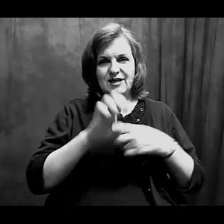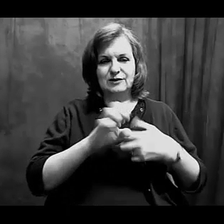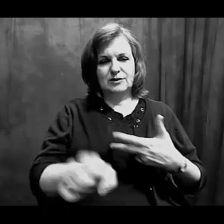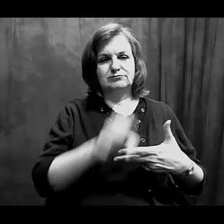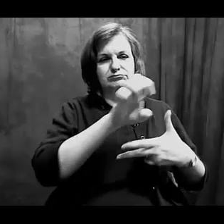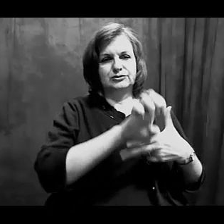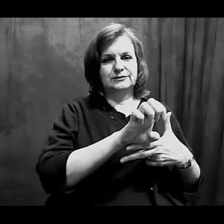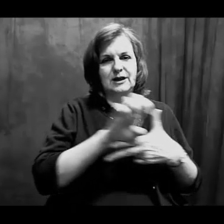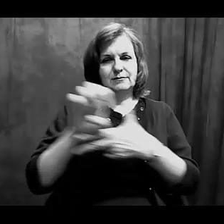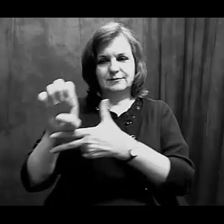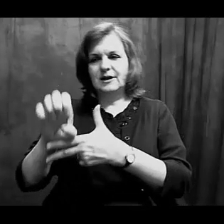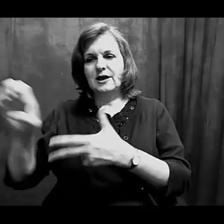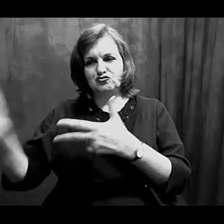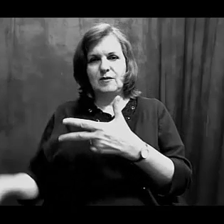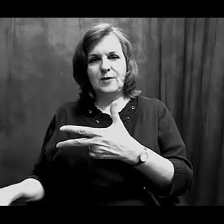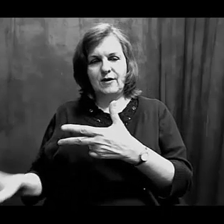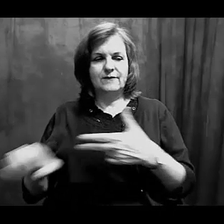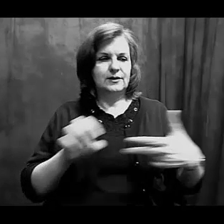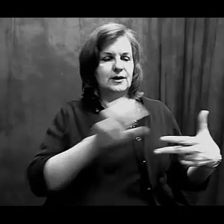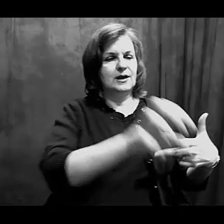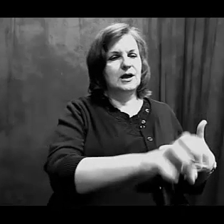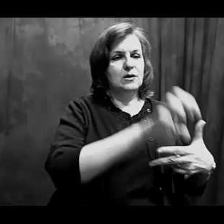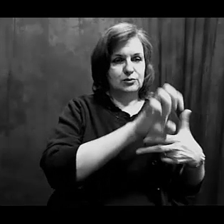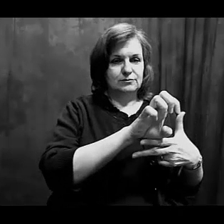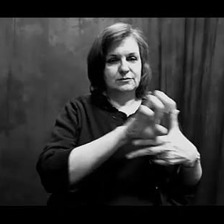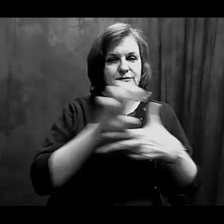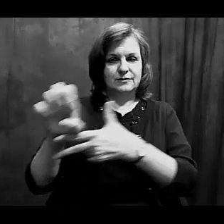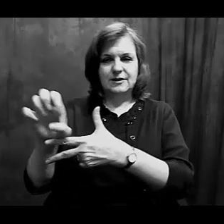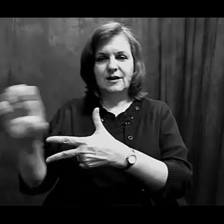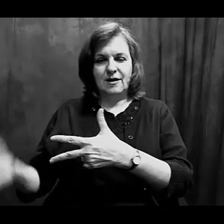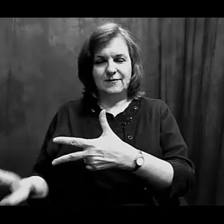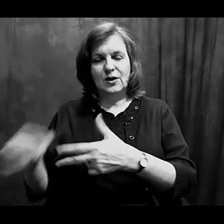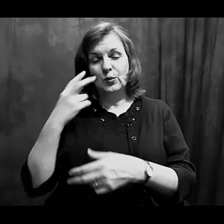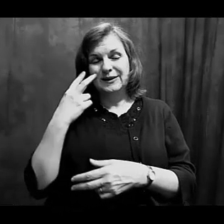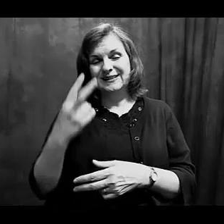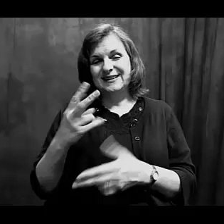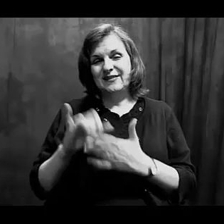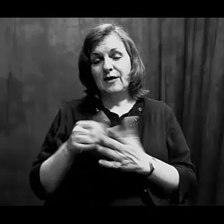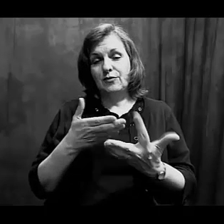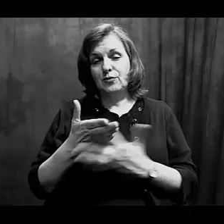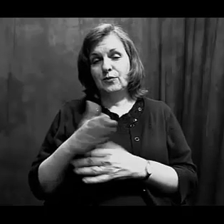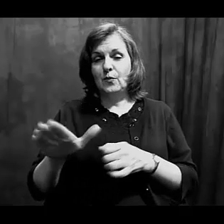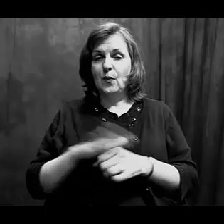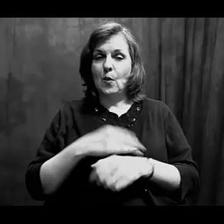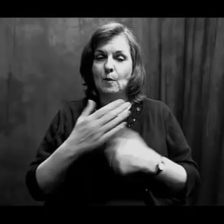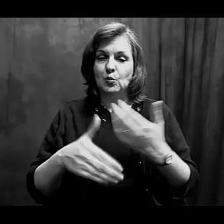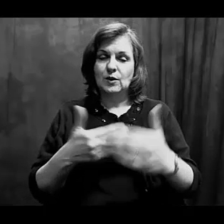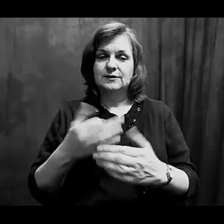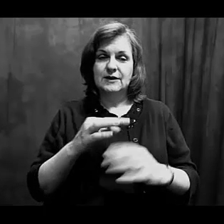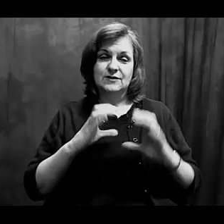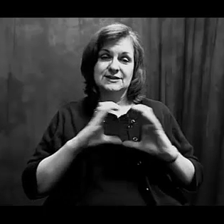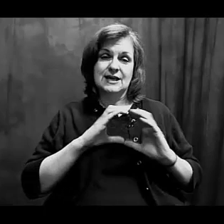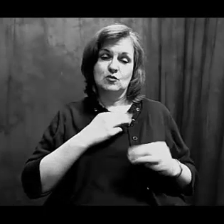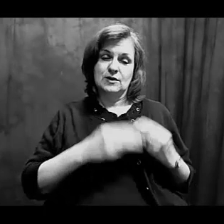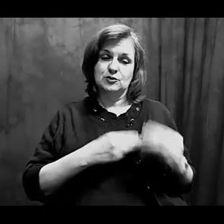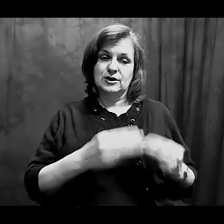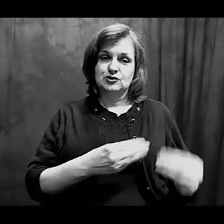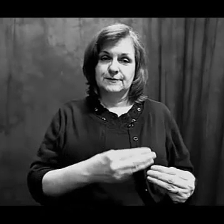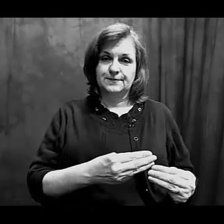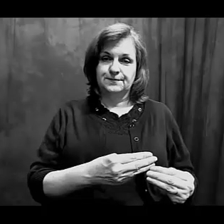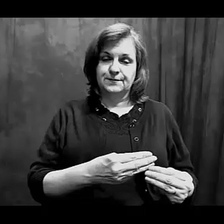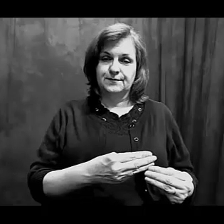up electrons, drop them off. Pick up more electrons, drop them off. And we see this all through the